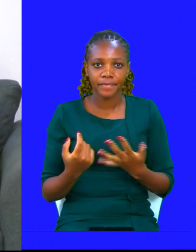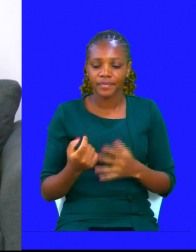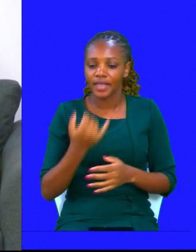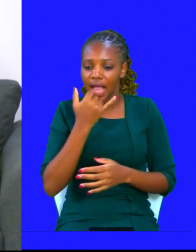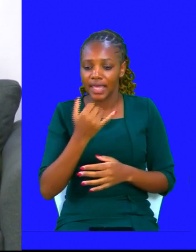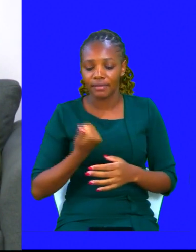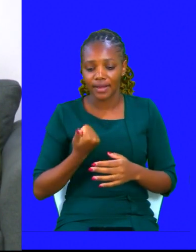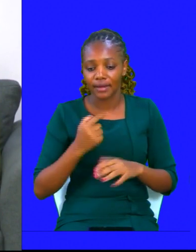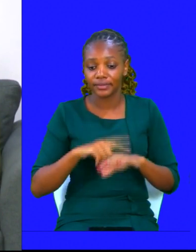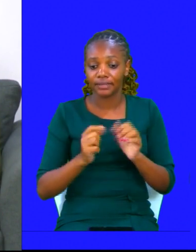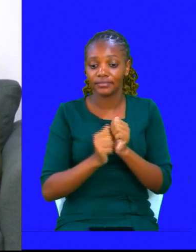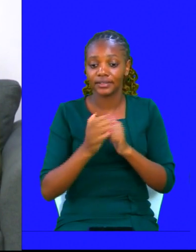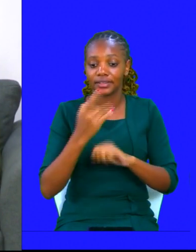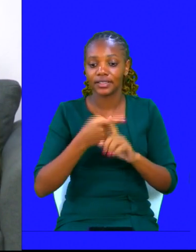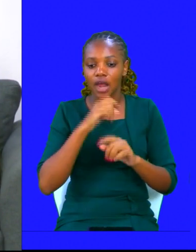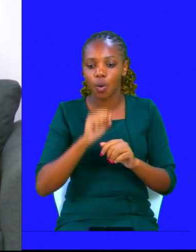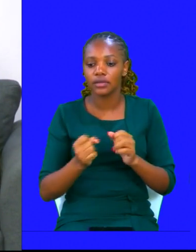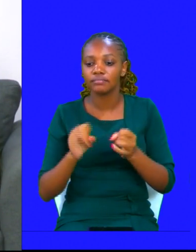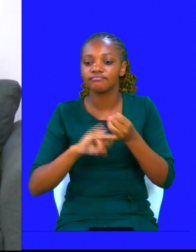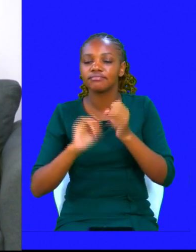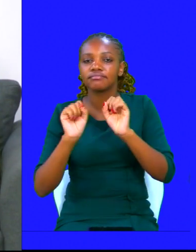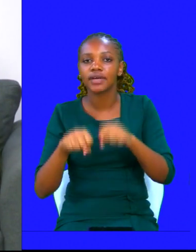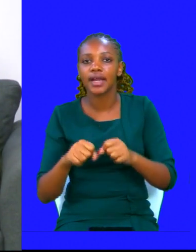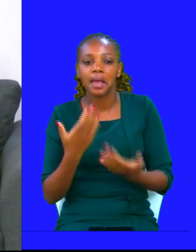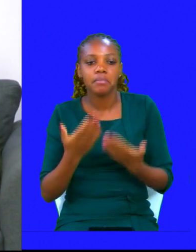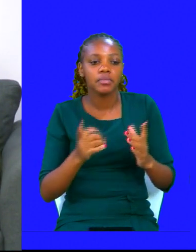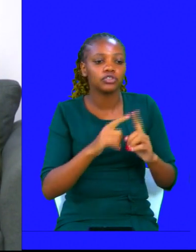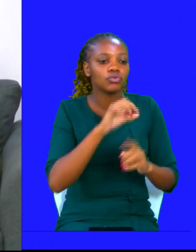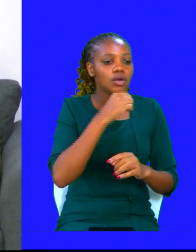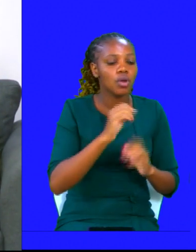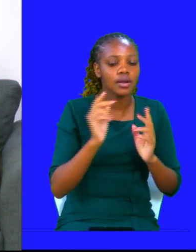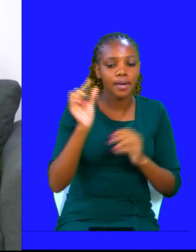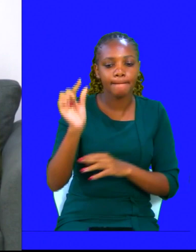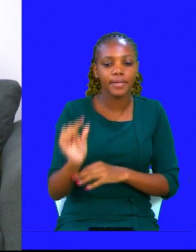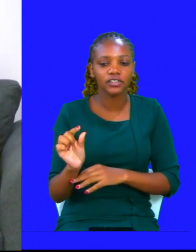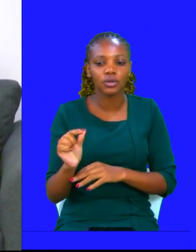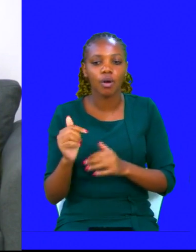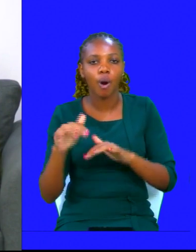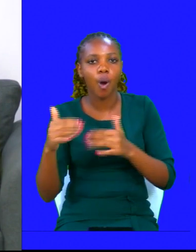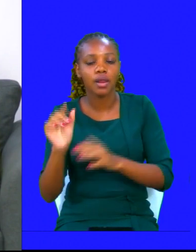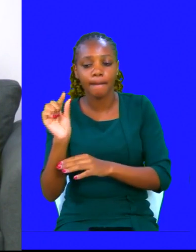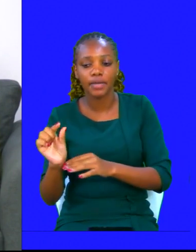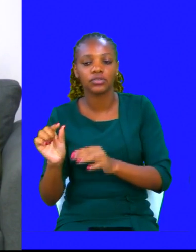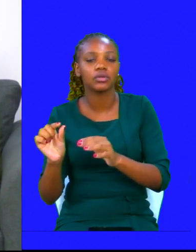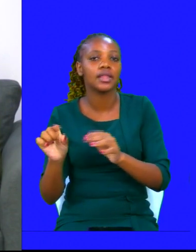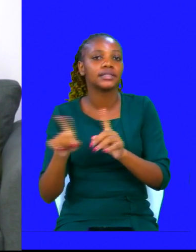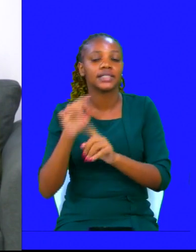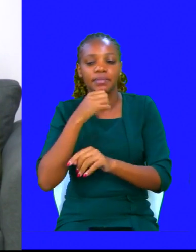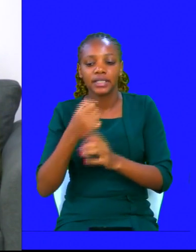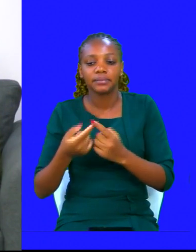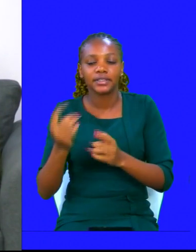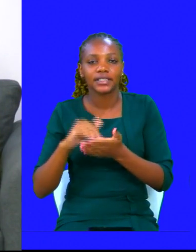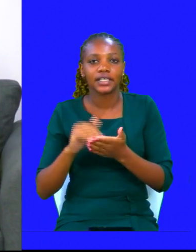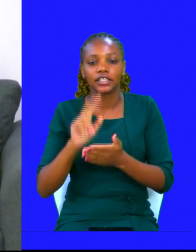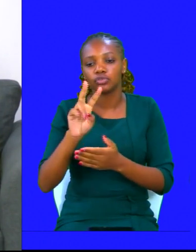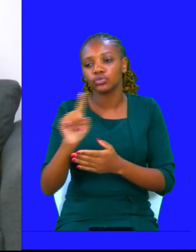maybe at 19, maybe married to a maybe older person or even someone in a similar age. But then again, 2, 3